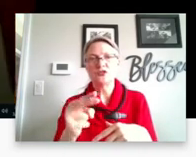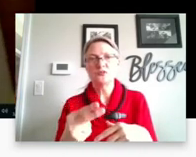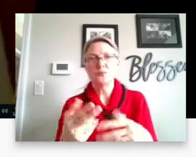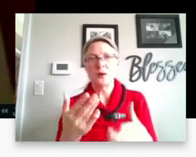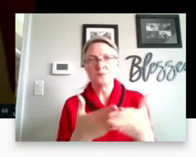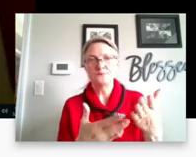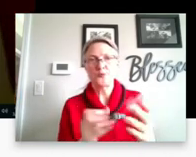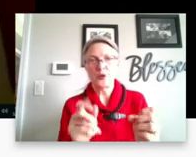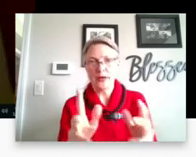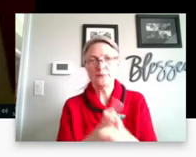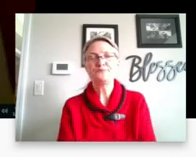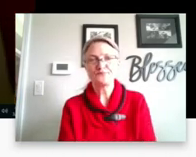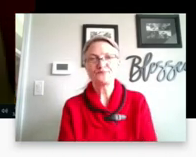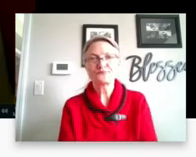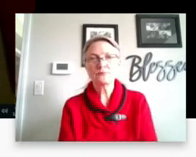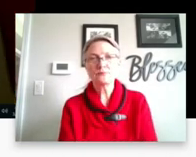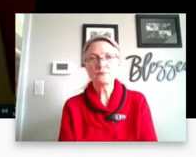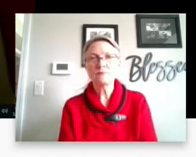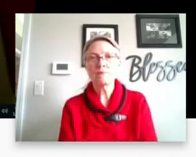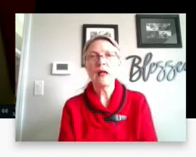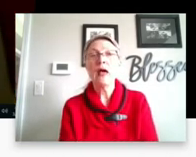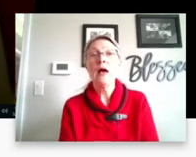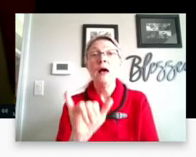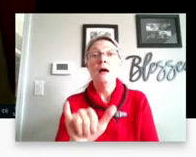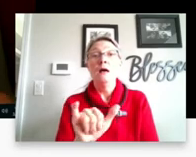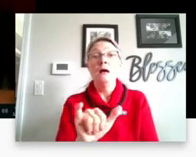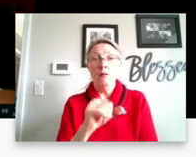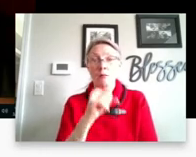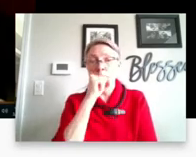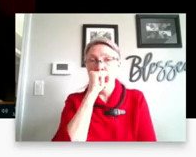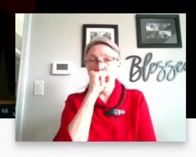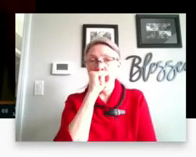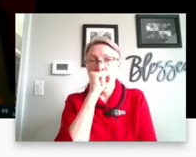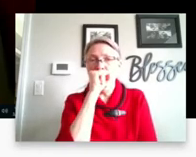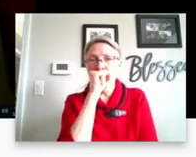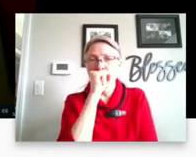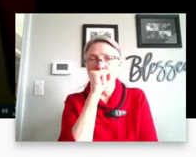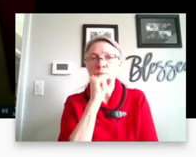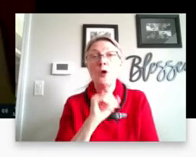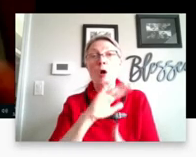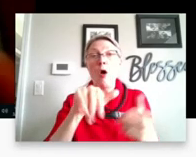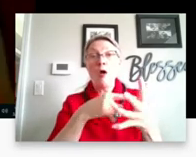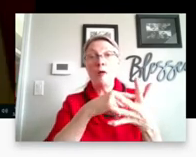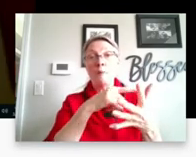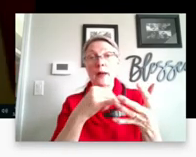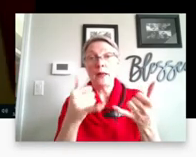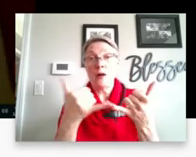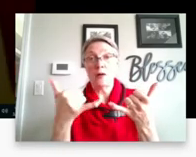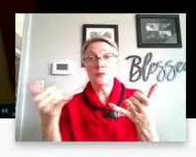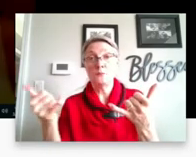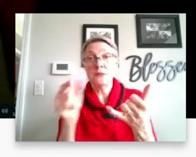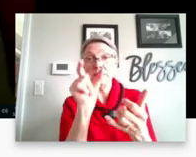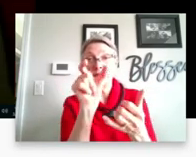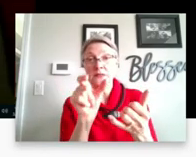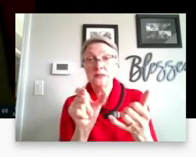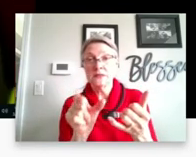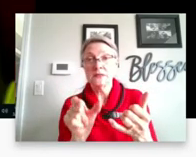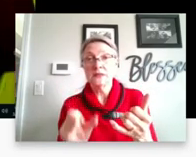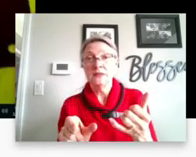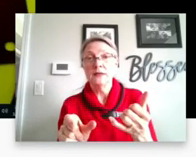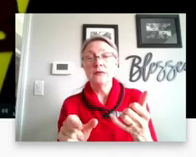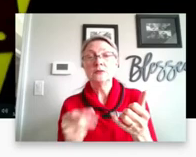section. All right, so those are all of my pieces of yarn. That's all of my data for this data set. And so now as